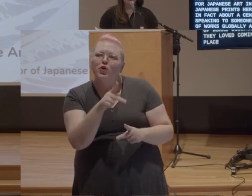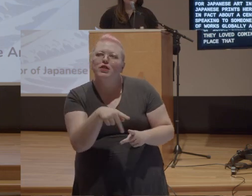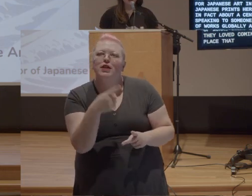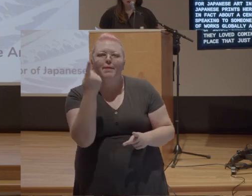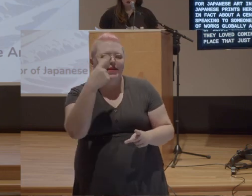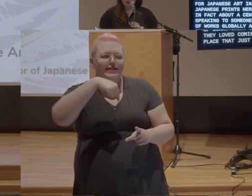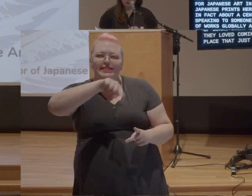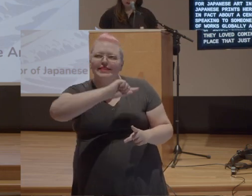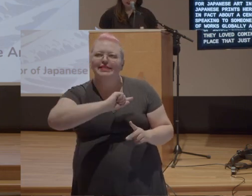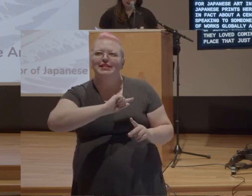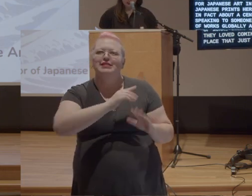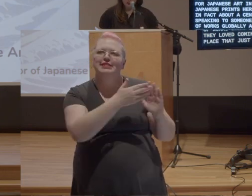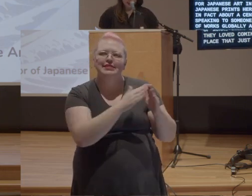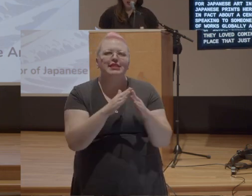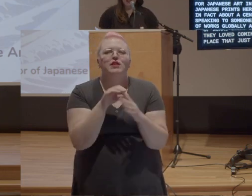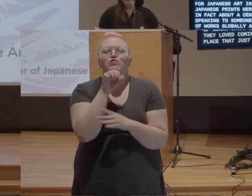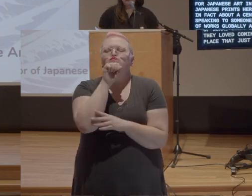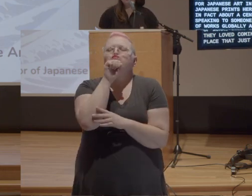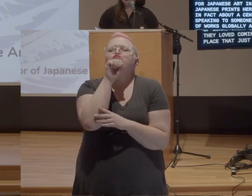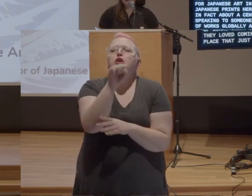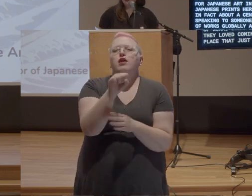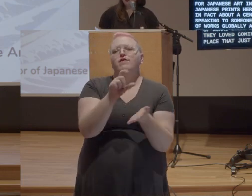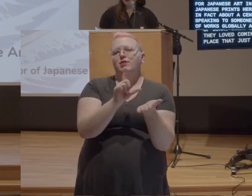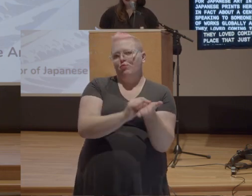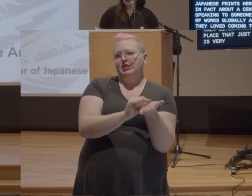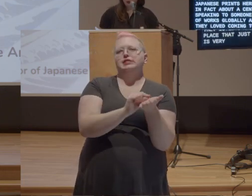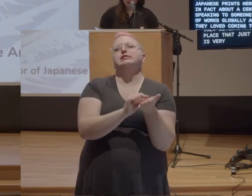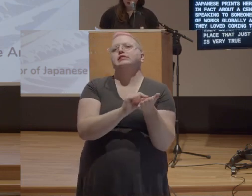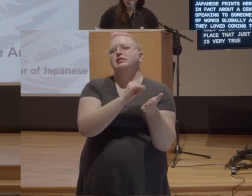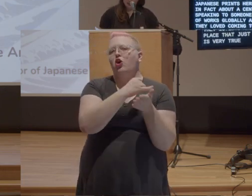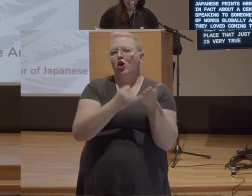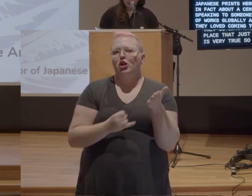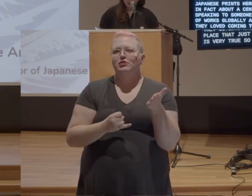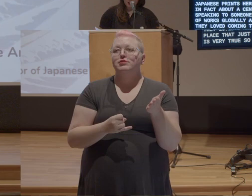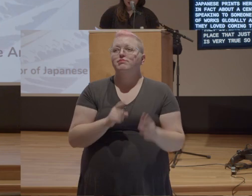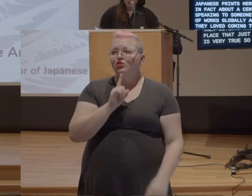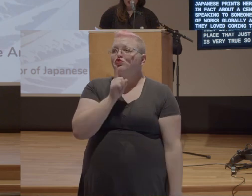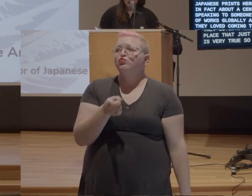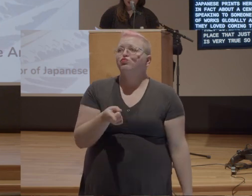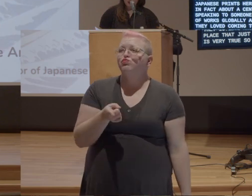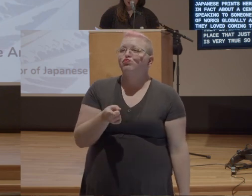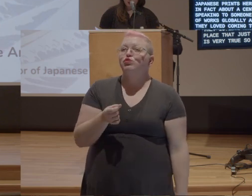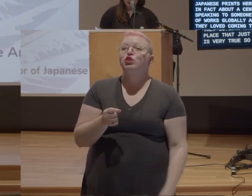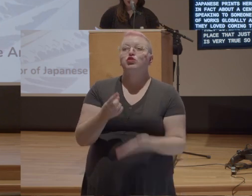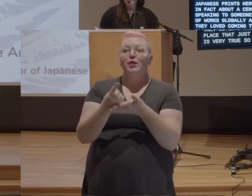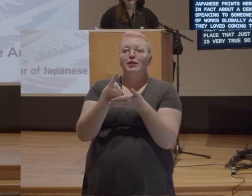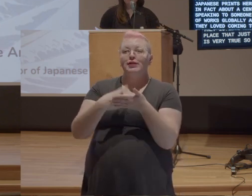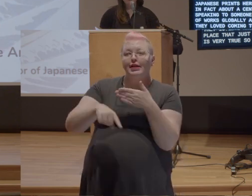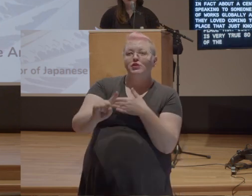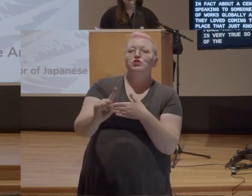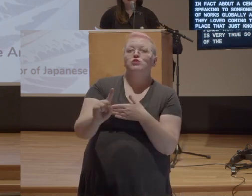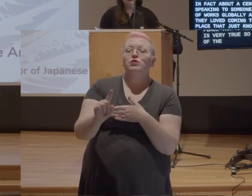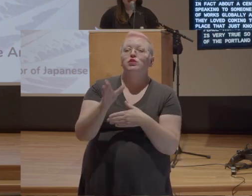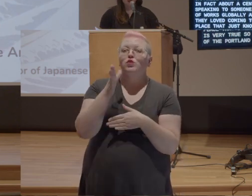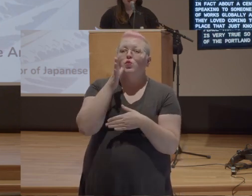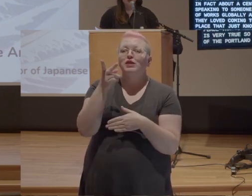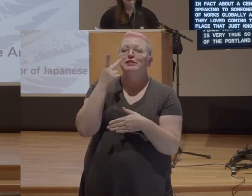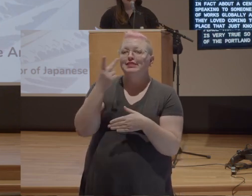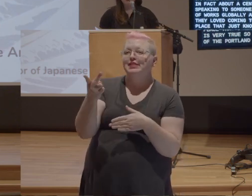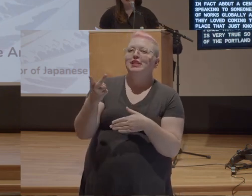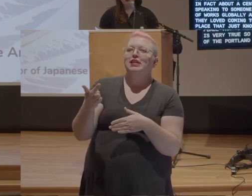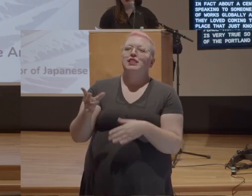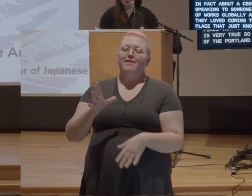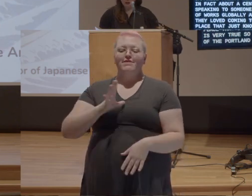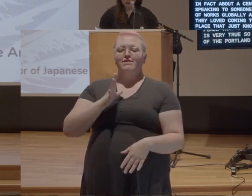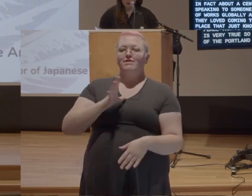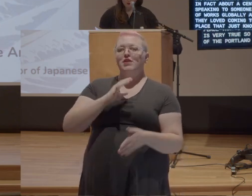just knows and loves prints. And this is very true. So next weekend, we'll see the return of the Portland Fine Print Fair in the